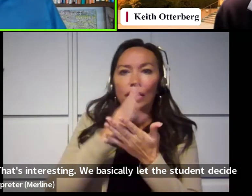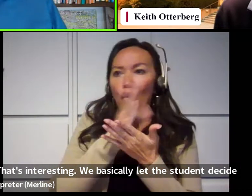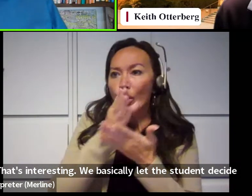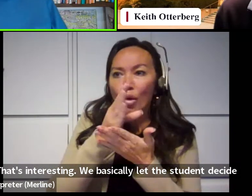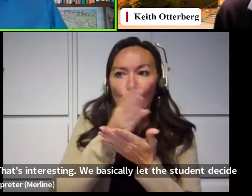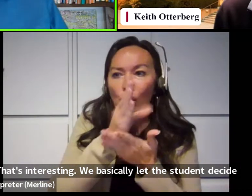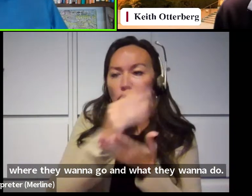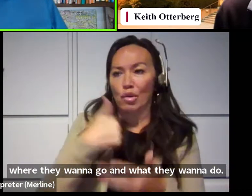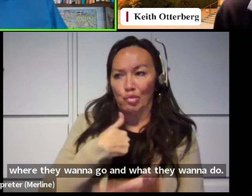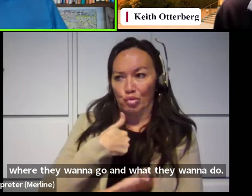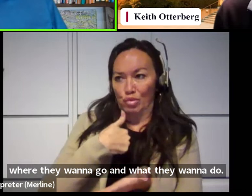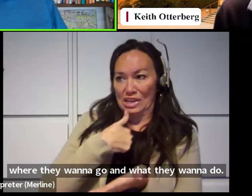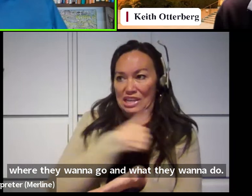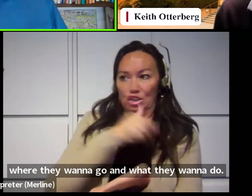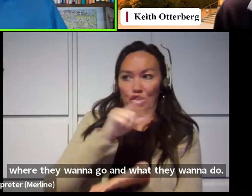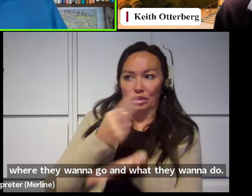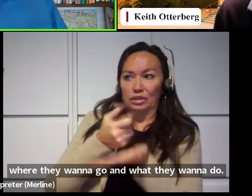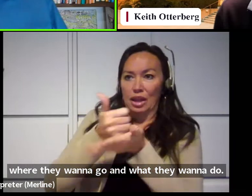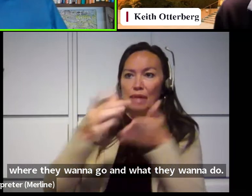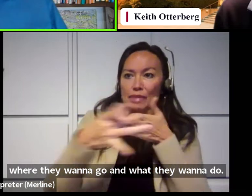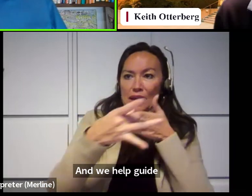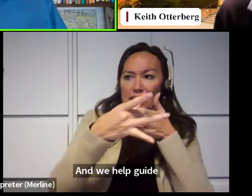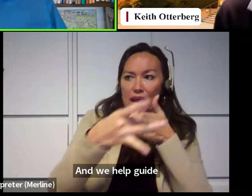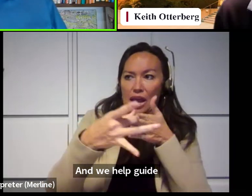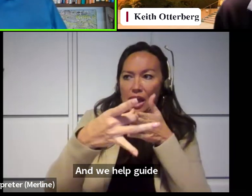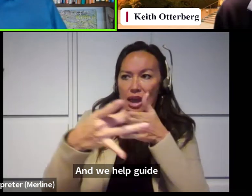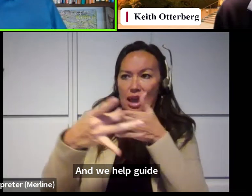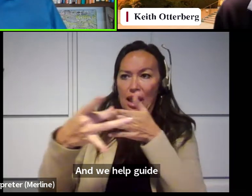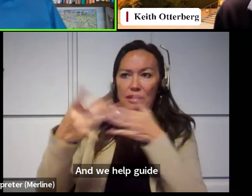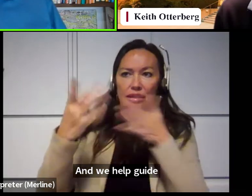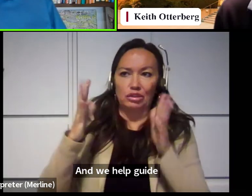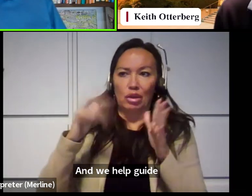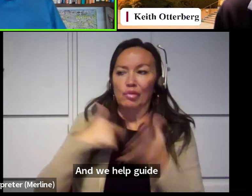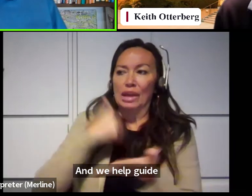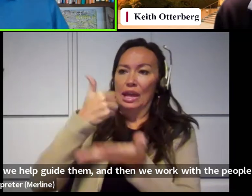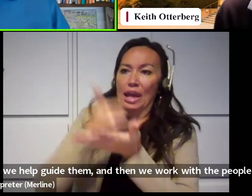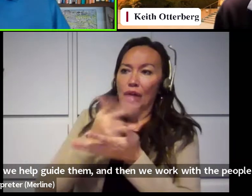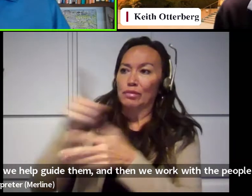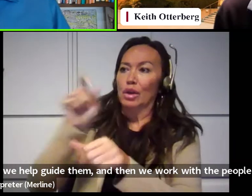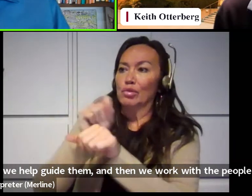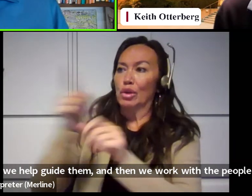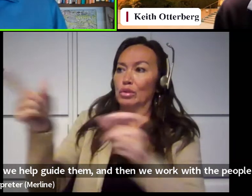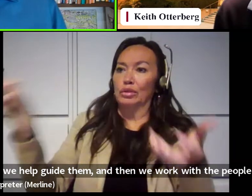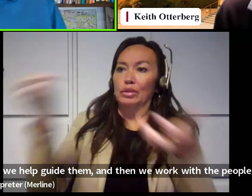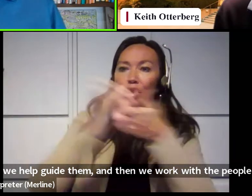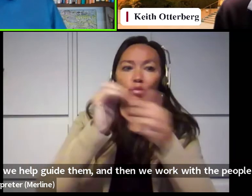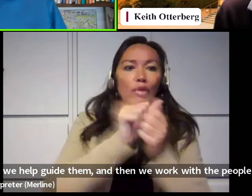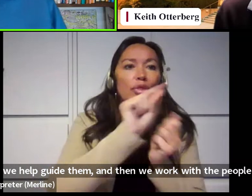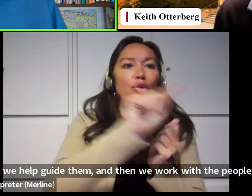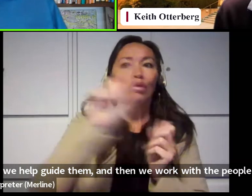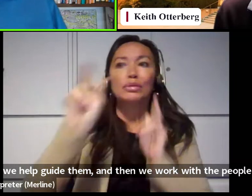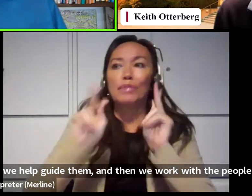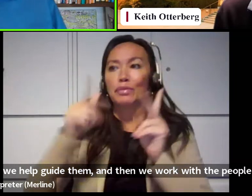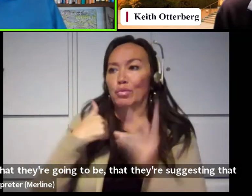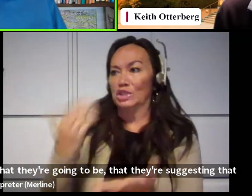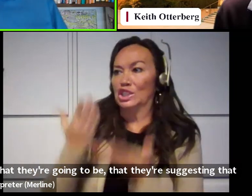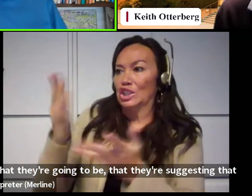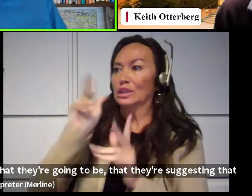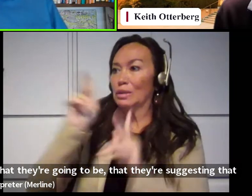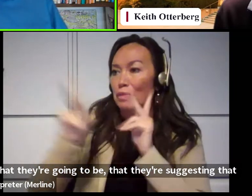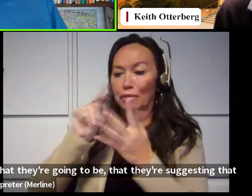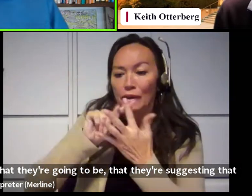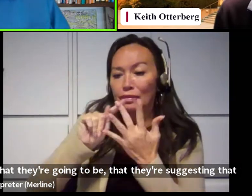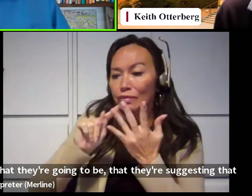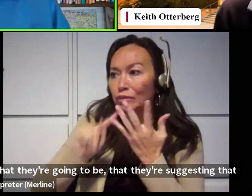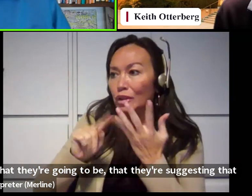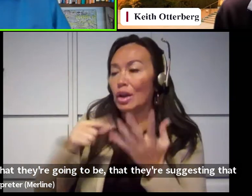them. And then we work with the people that they're suggesting that they work with. We sign an